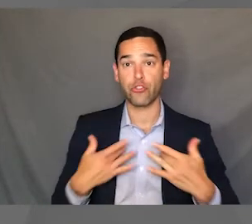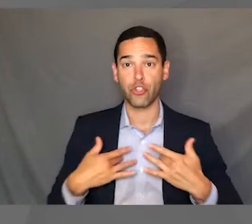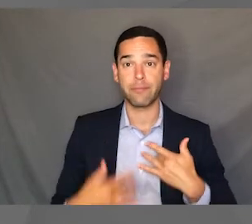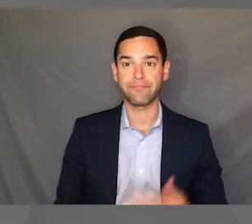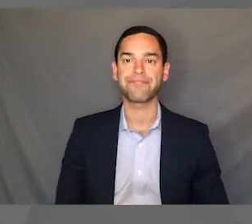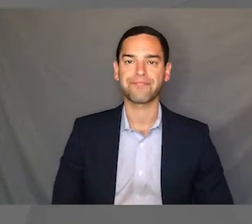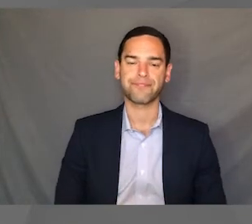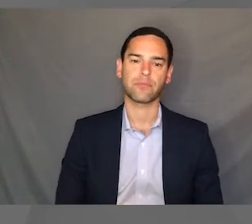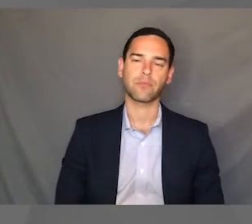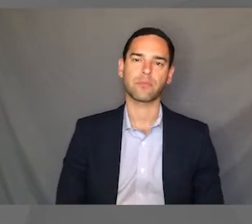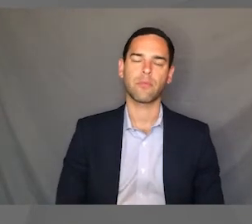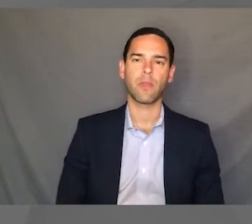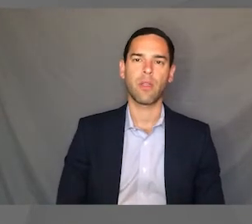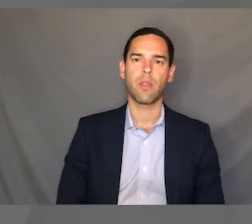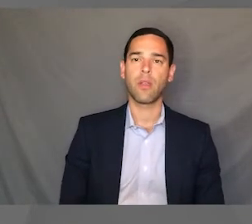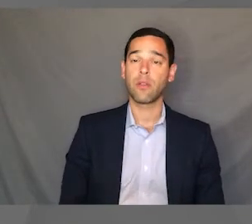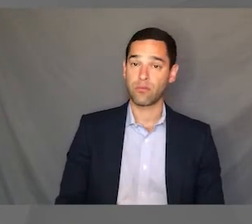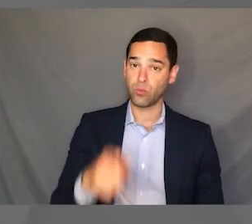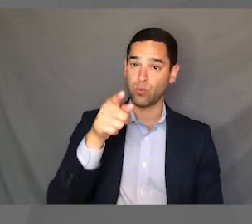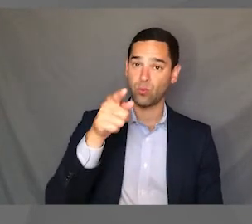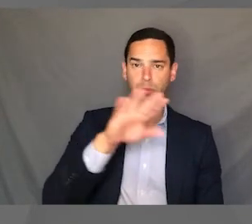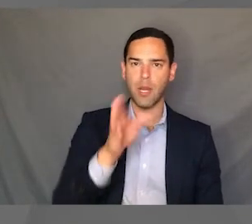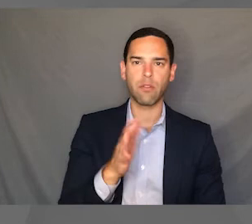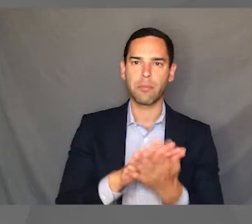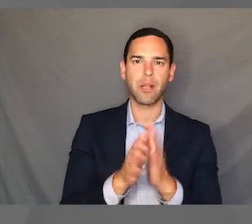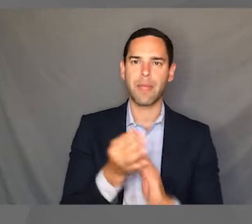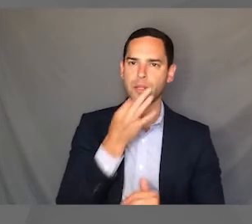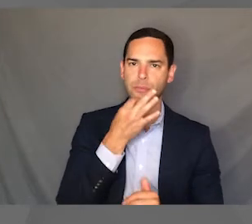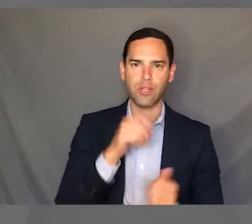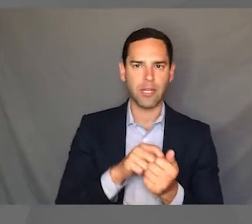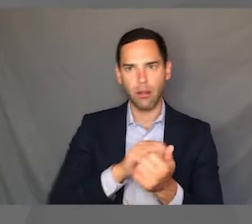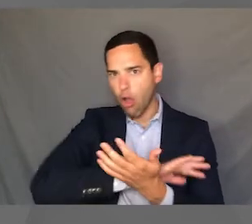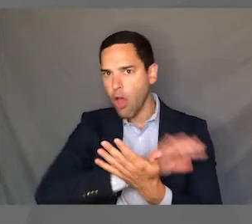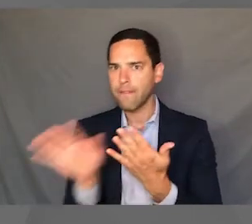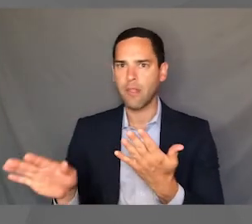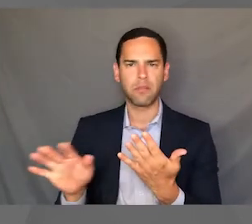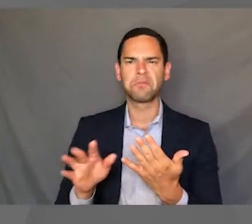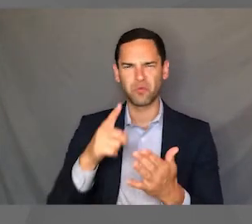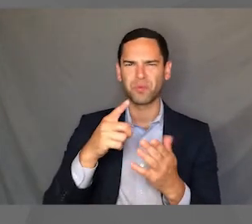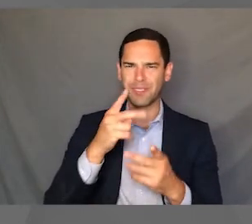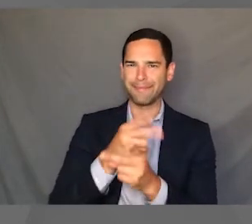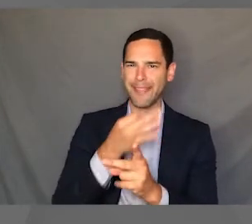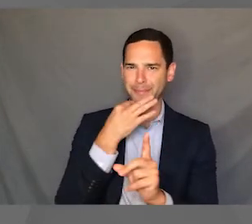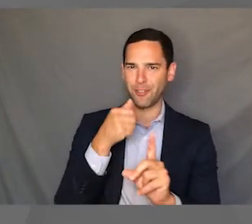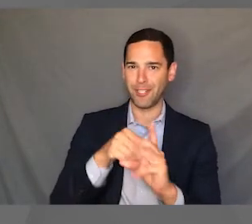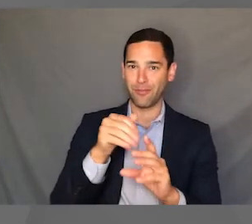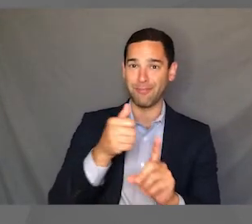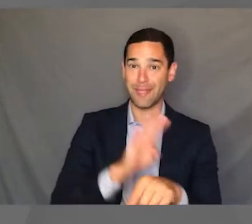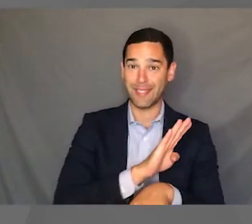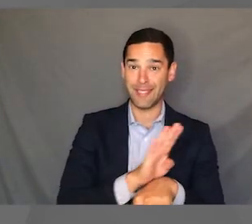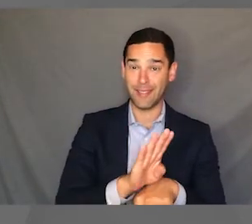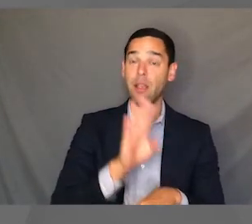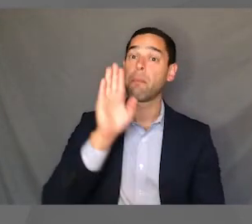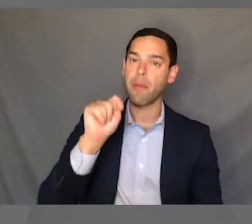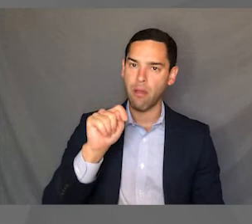You will never be experts on all things other than your own business. However, like anything else, part of your business is being